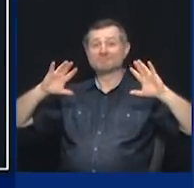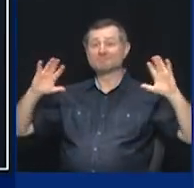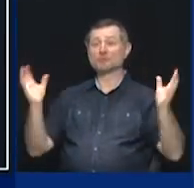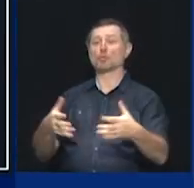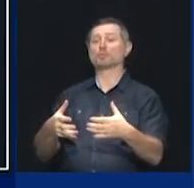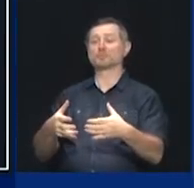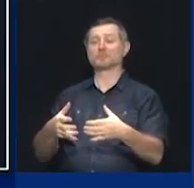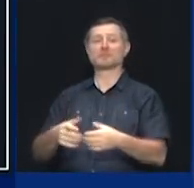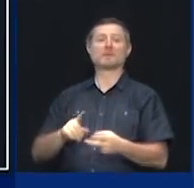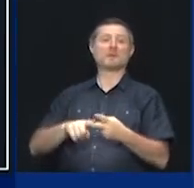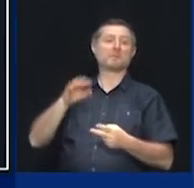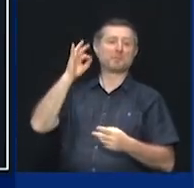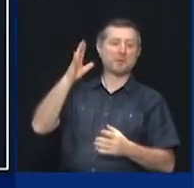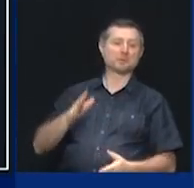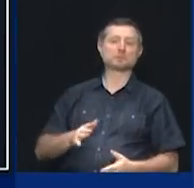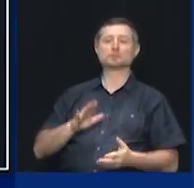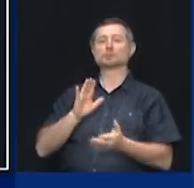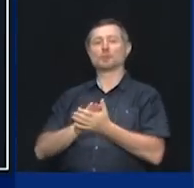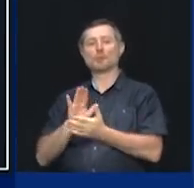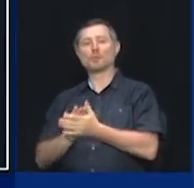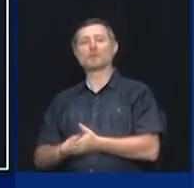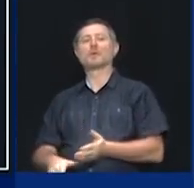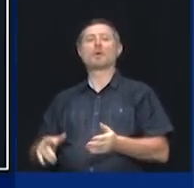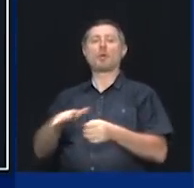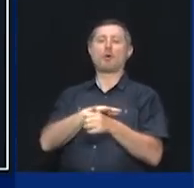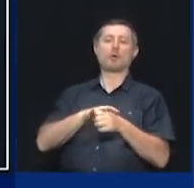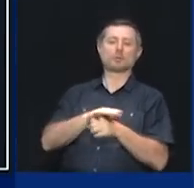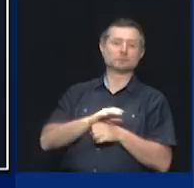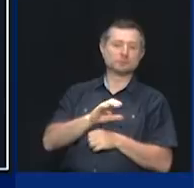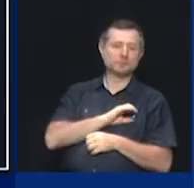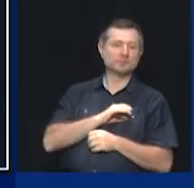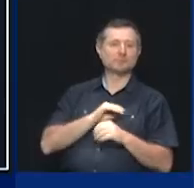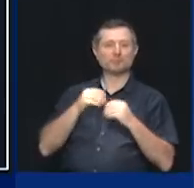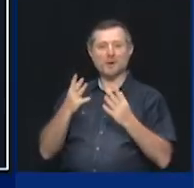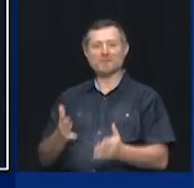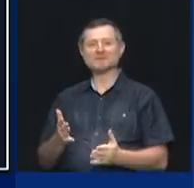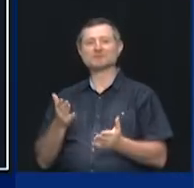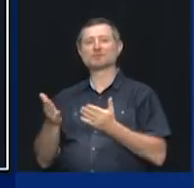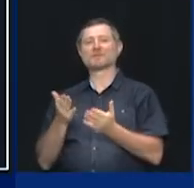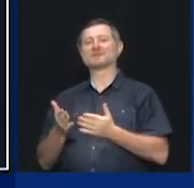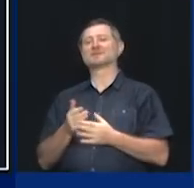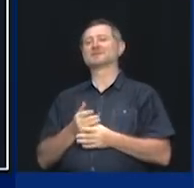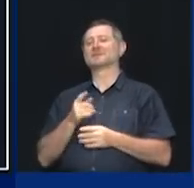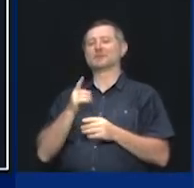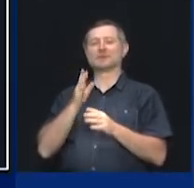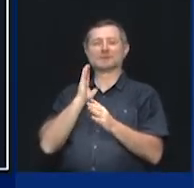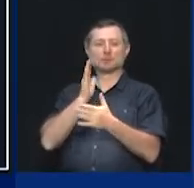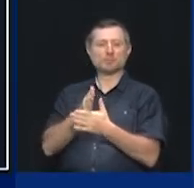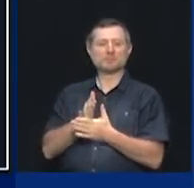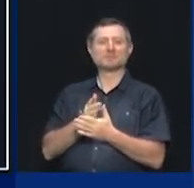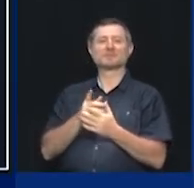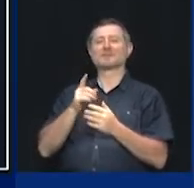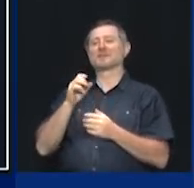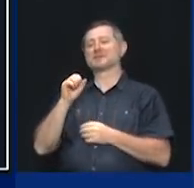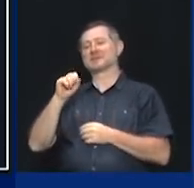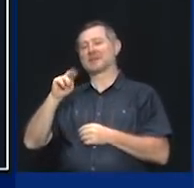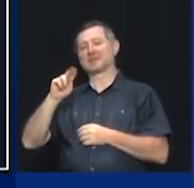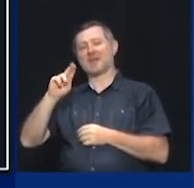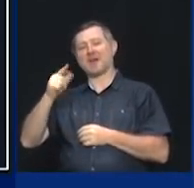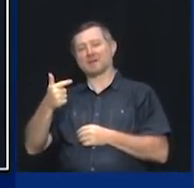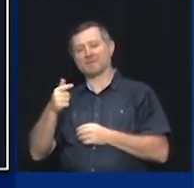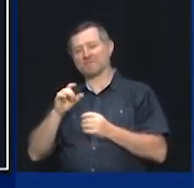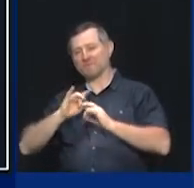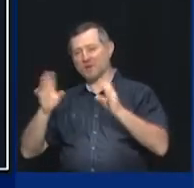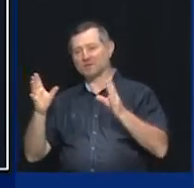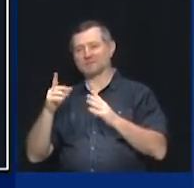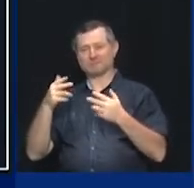police, service providers, everybody at the table, interrupters, snug, and come up with a plan that works for